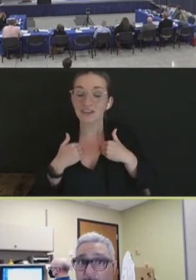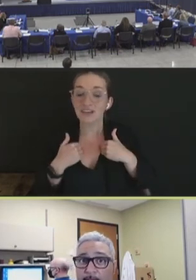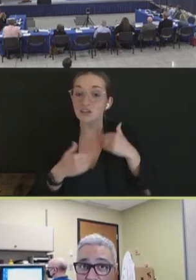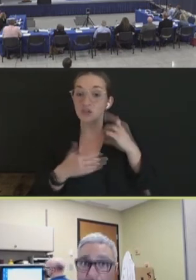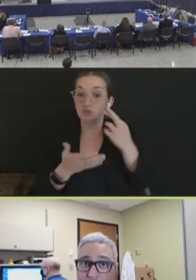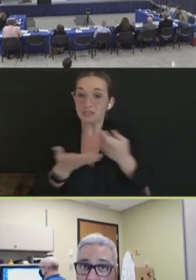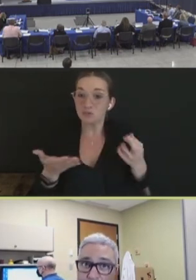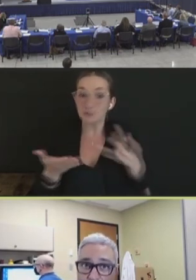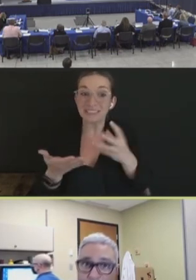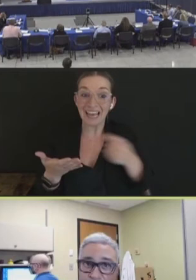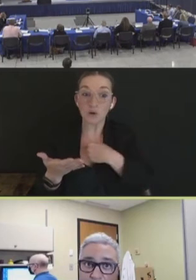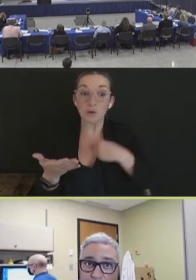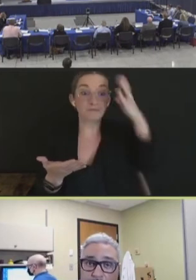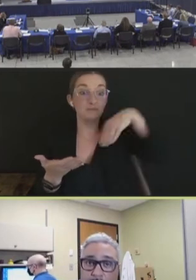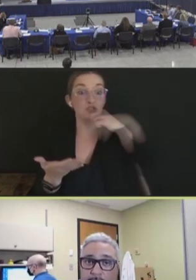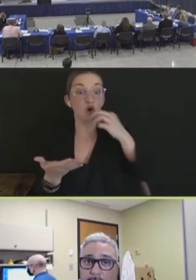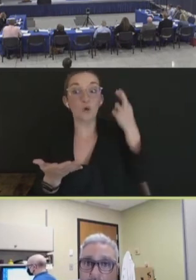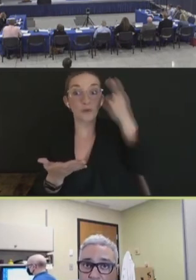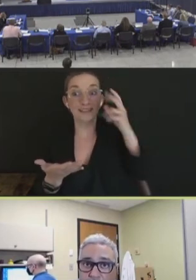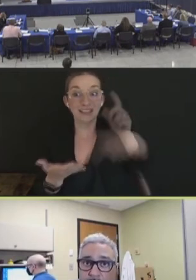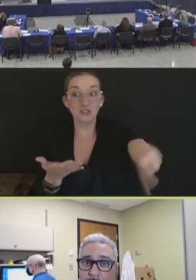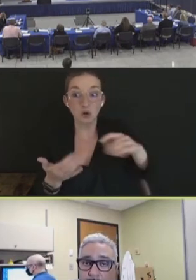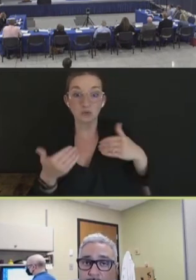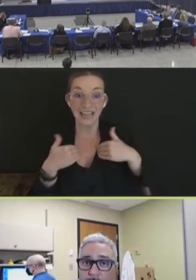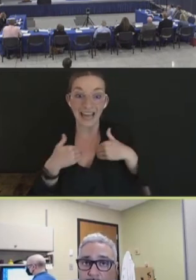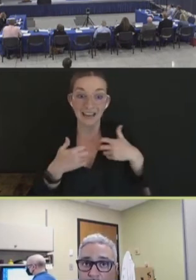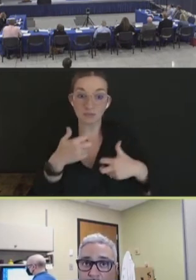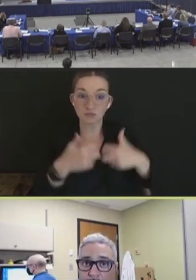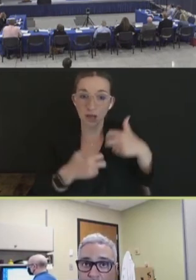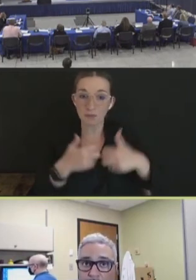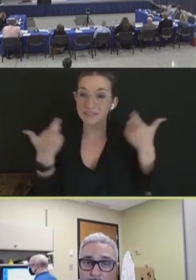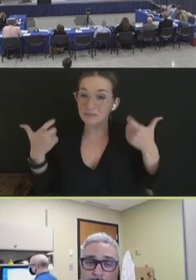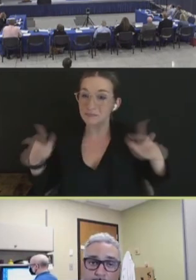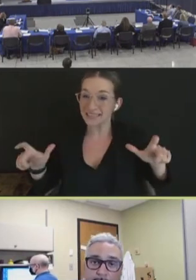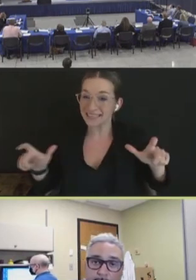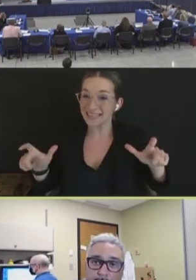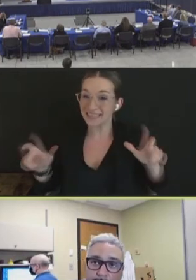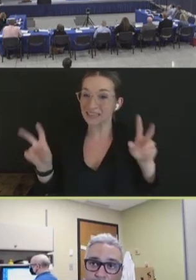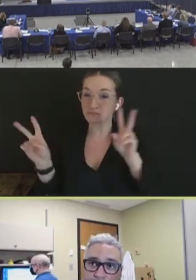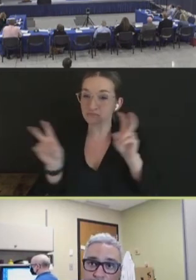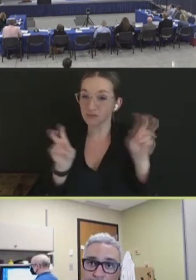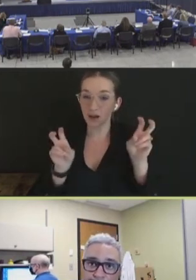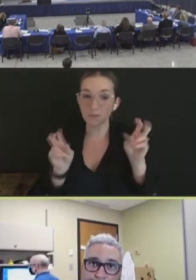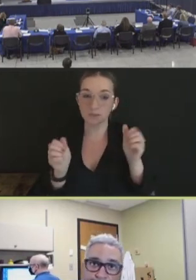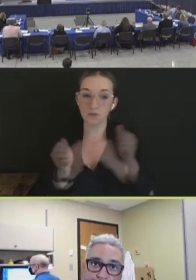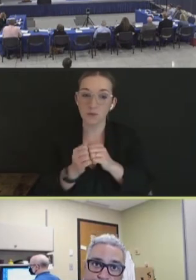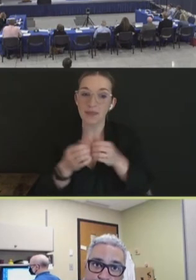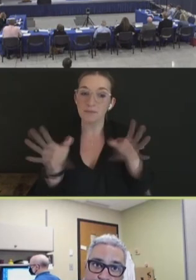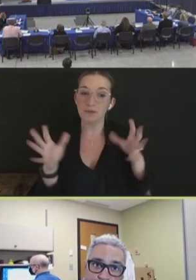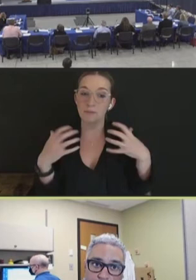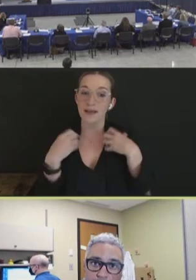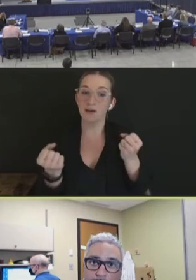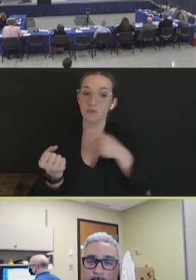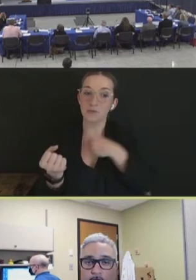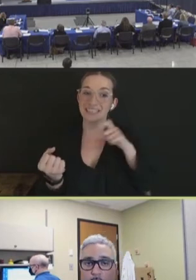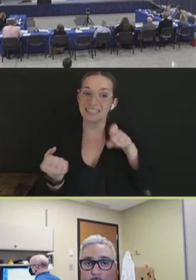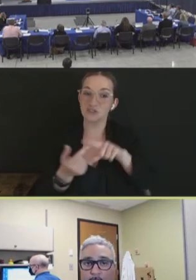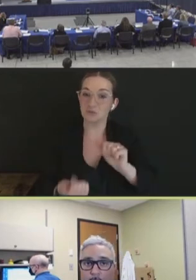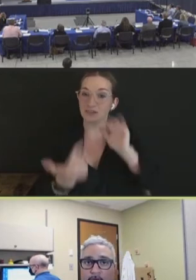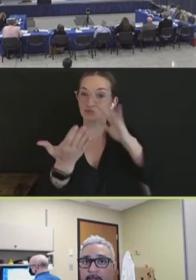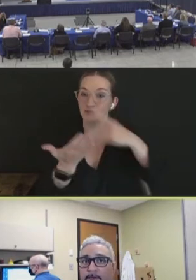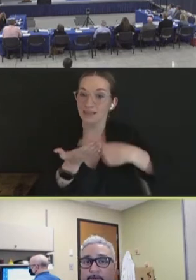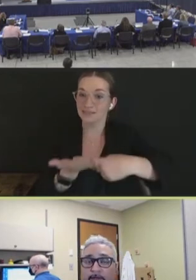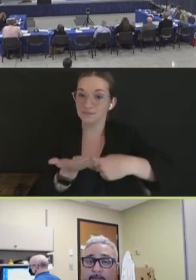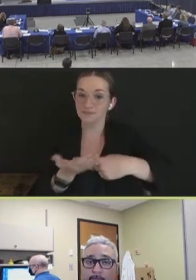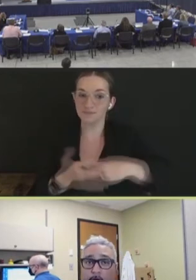problems? That's a big epidemiology issue and a big issue in public health that we need to continue to address. Next slide, please. So we